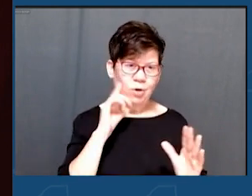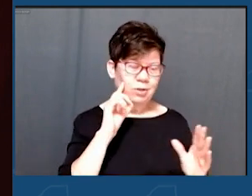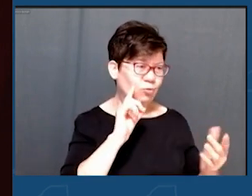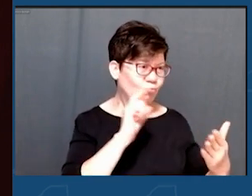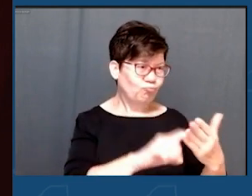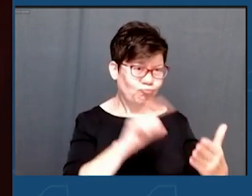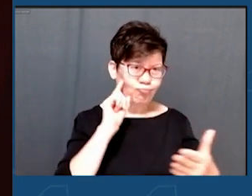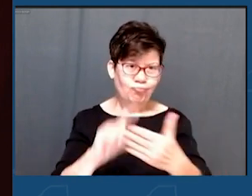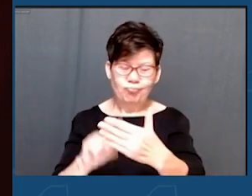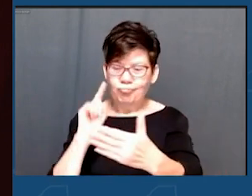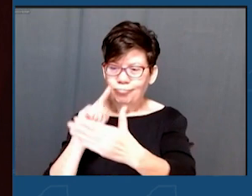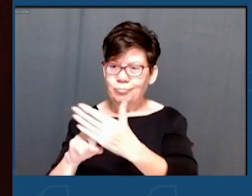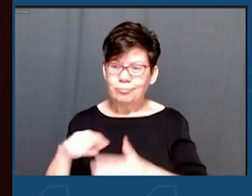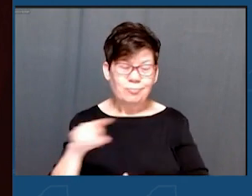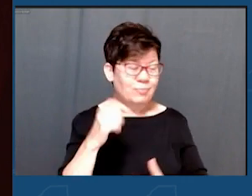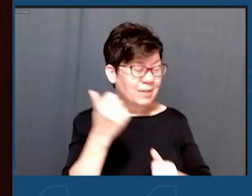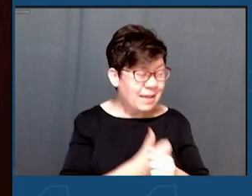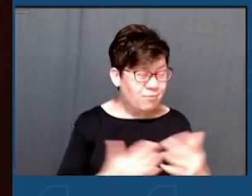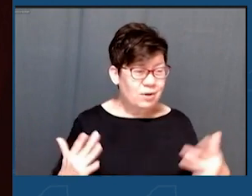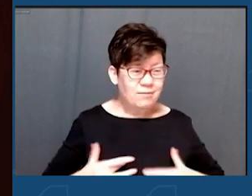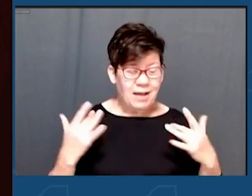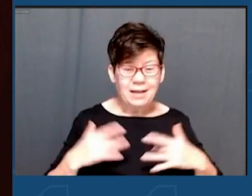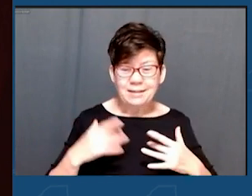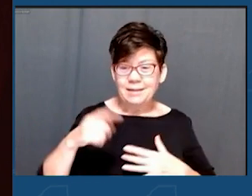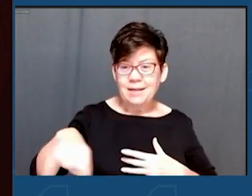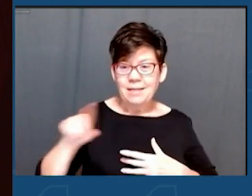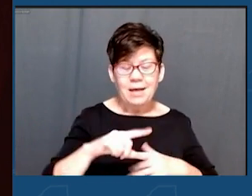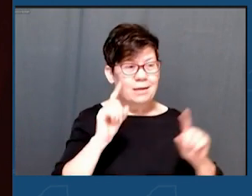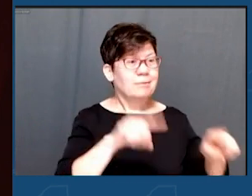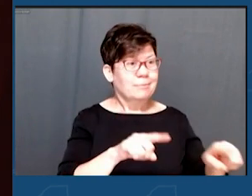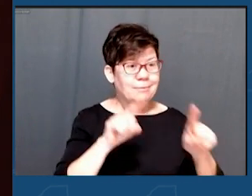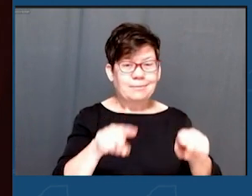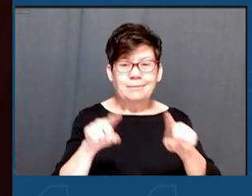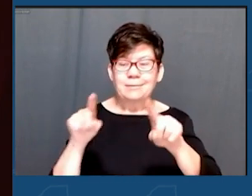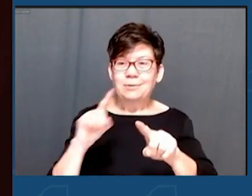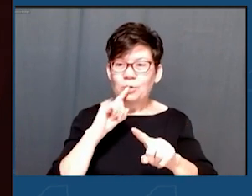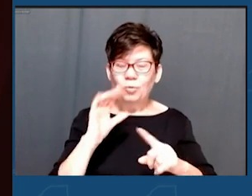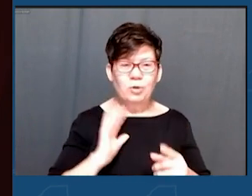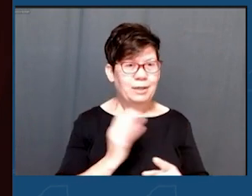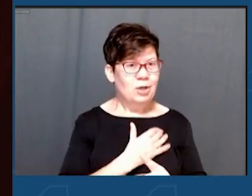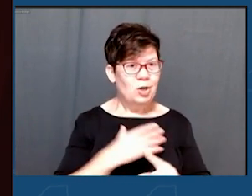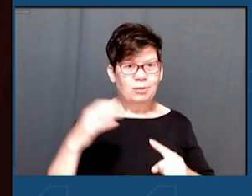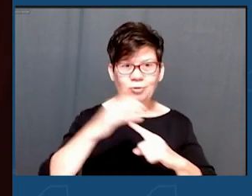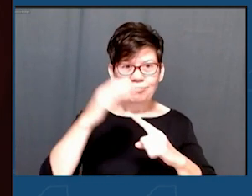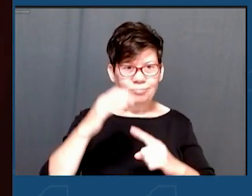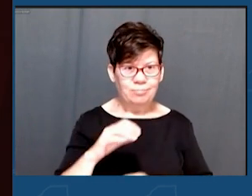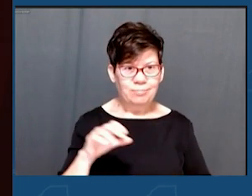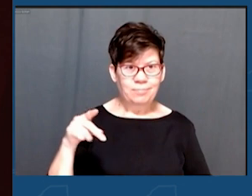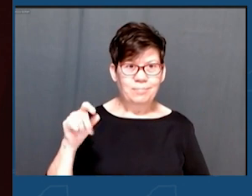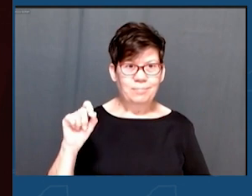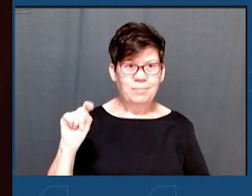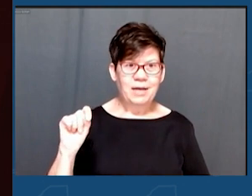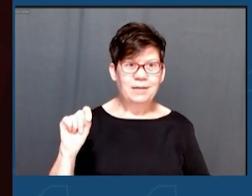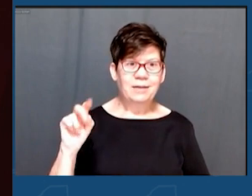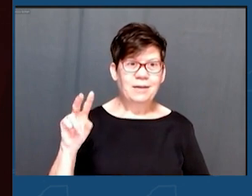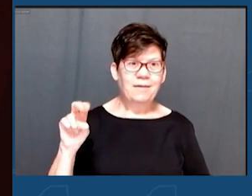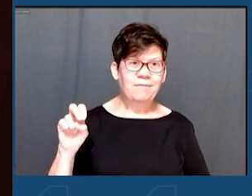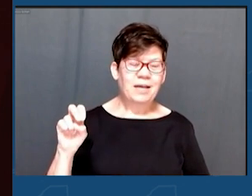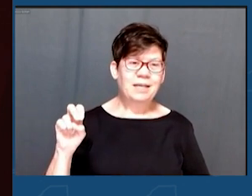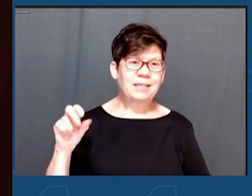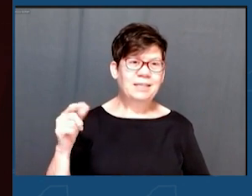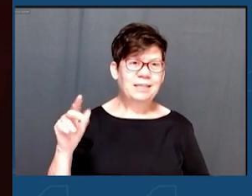are champions of this region, and I consider them strong allies here. Pat Fahey, our Assembly member, and John McDonald. Let's